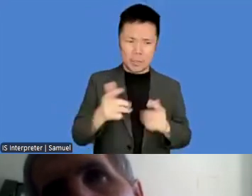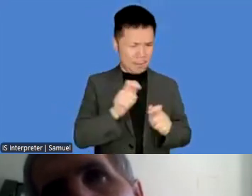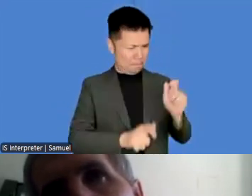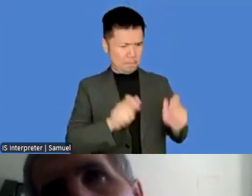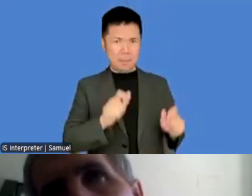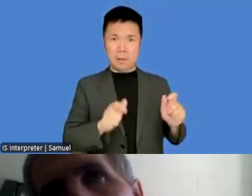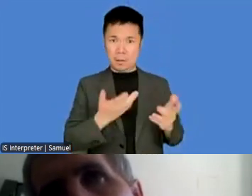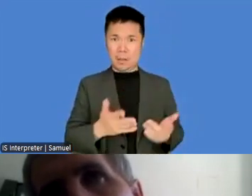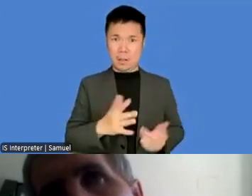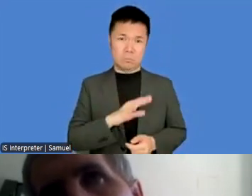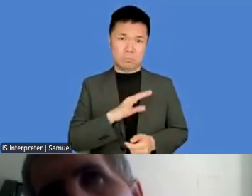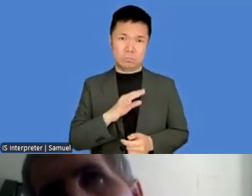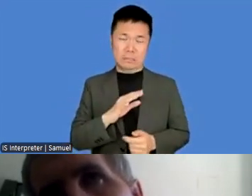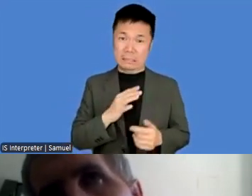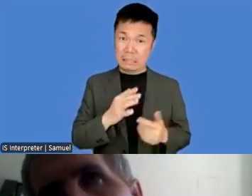of the person